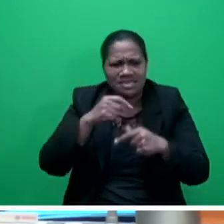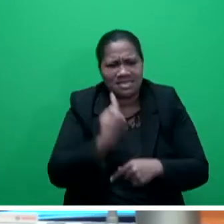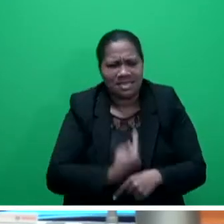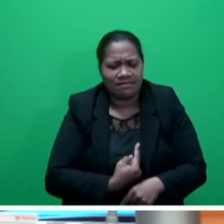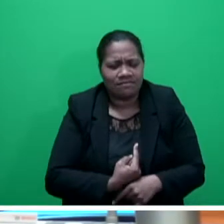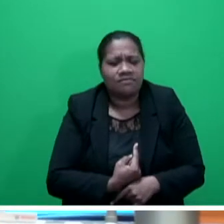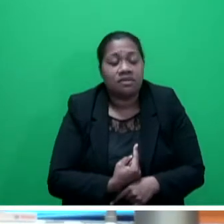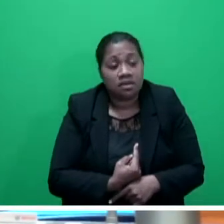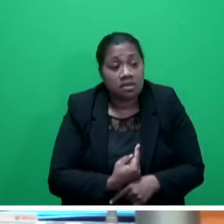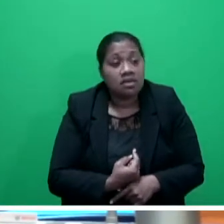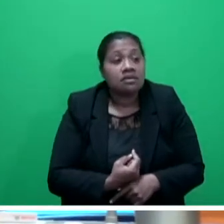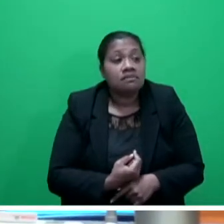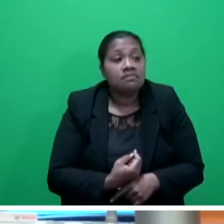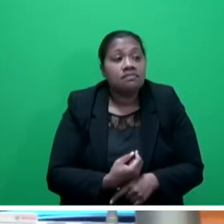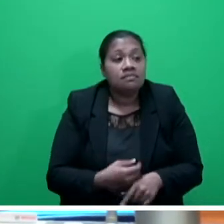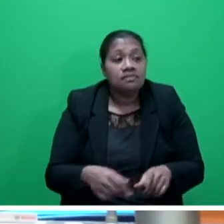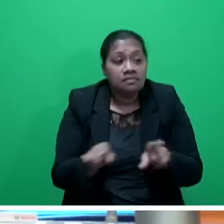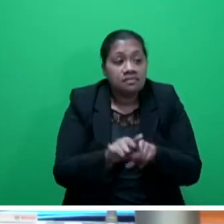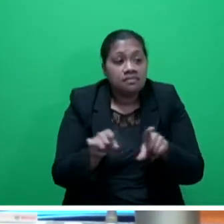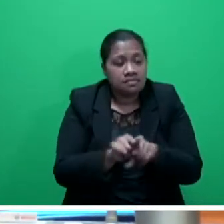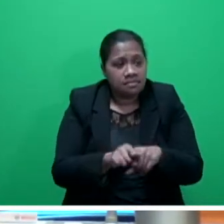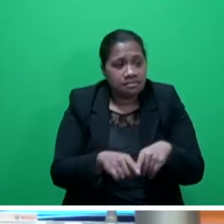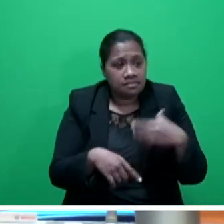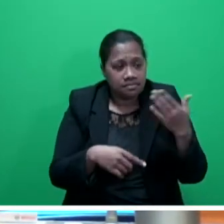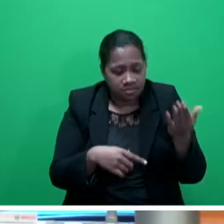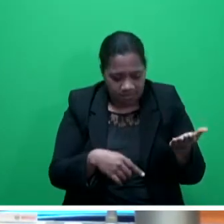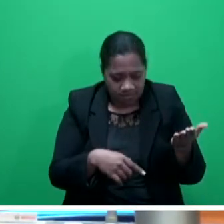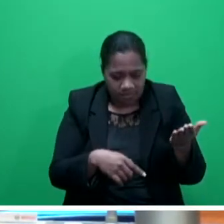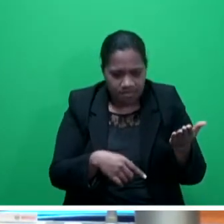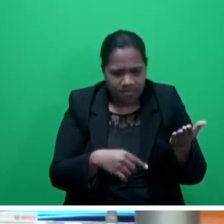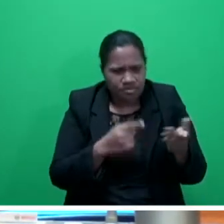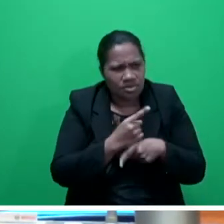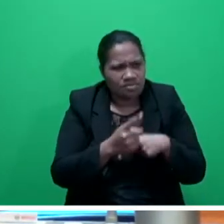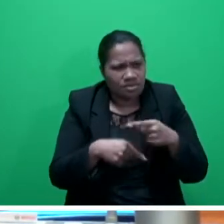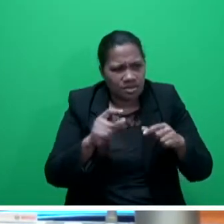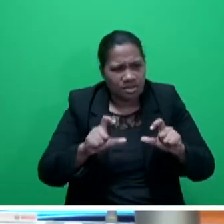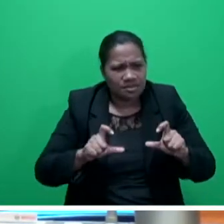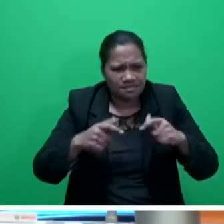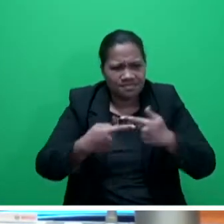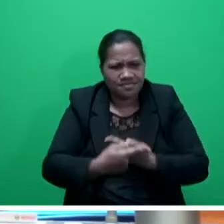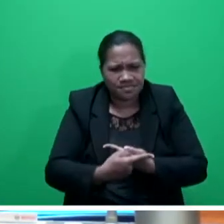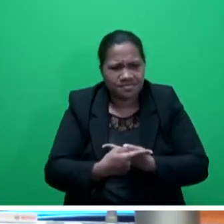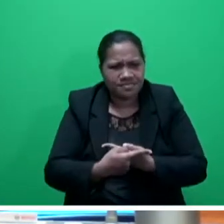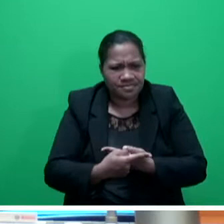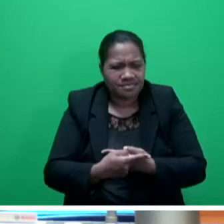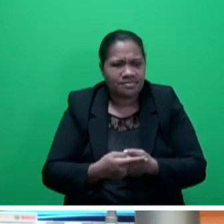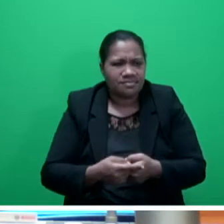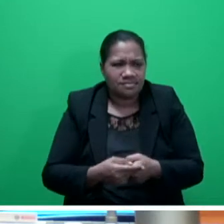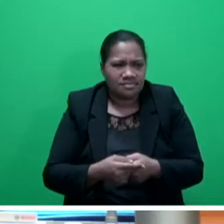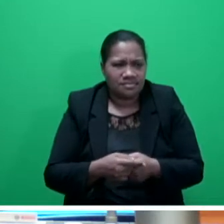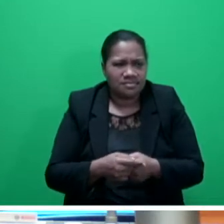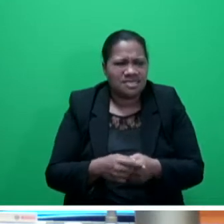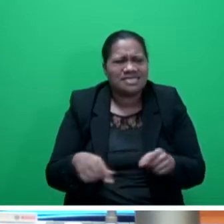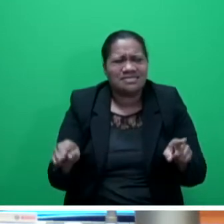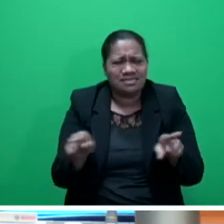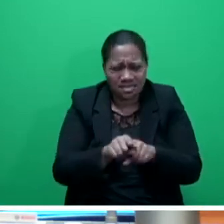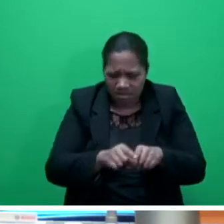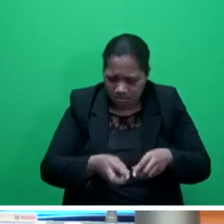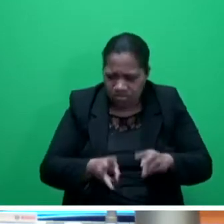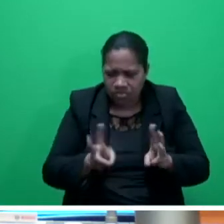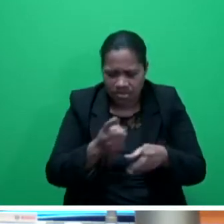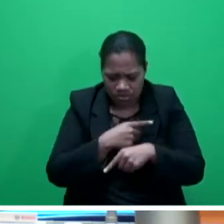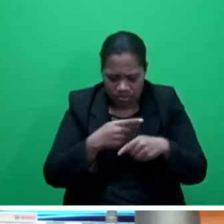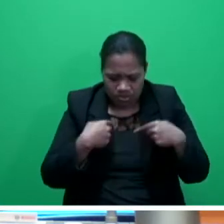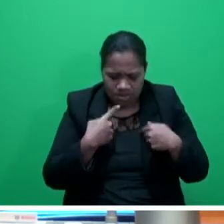the Honourable Minister Reddy about conflicts, etc., that needs to be managed also in the same way that we are saying that we could have